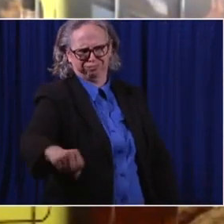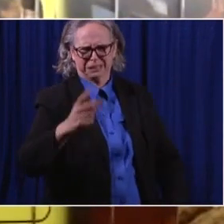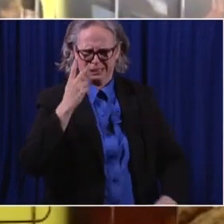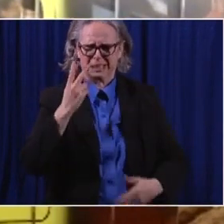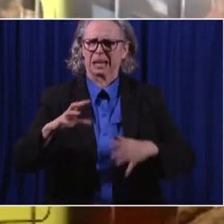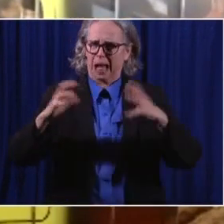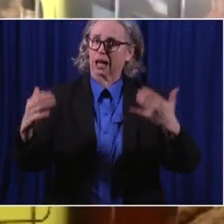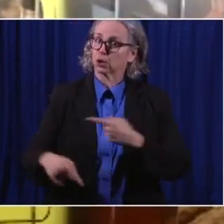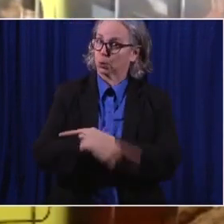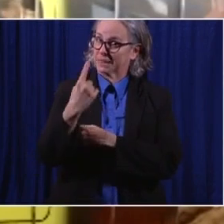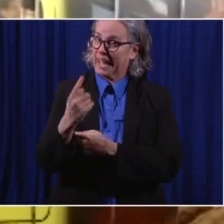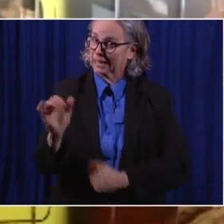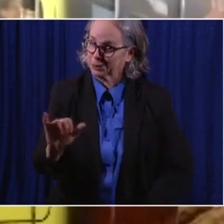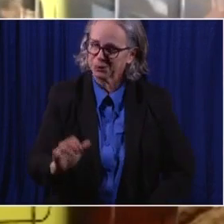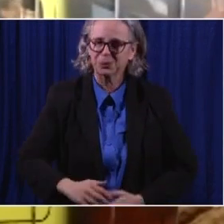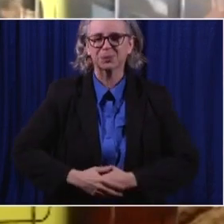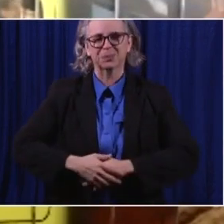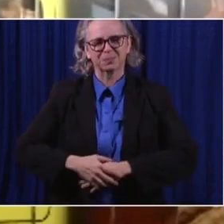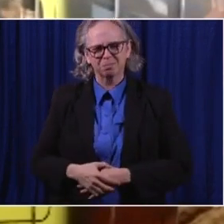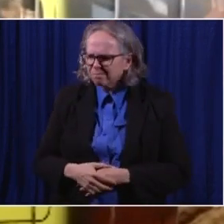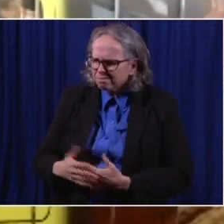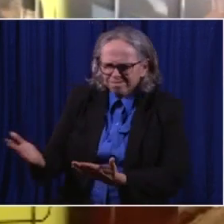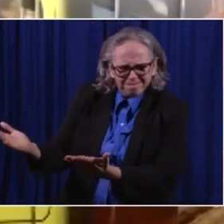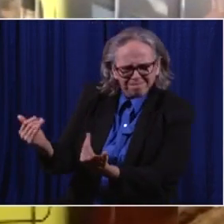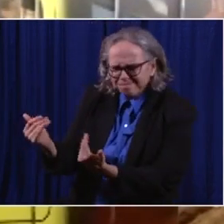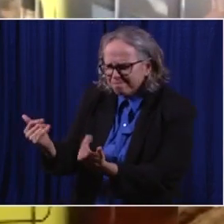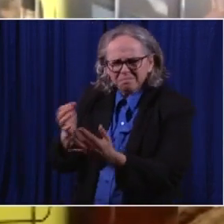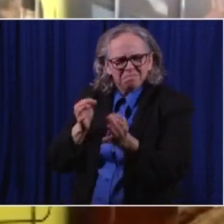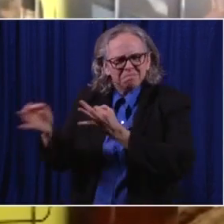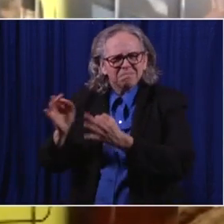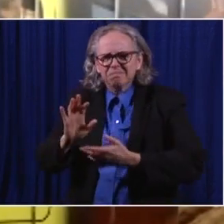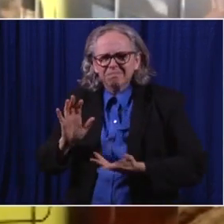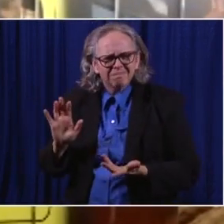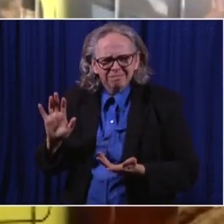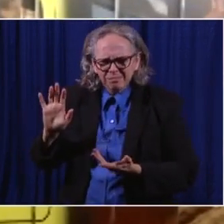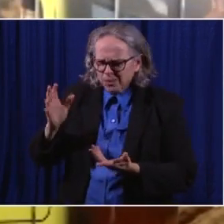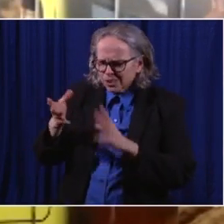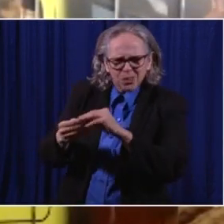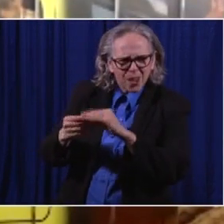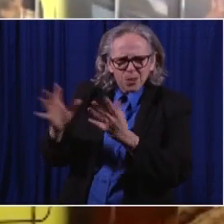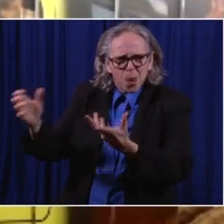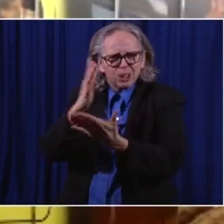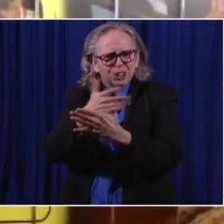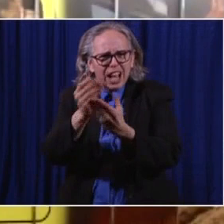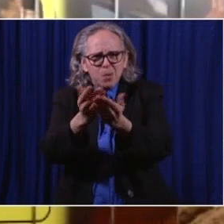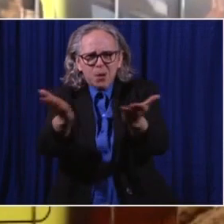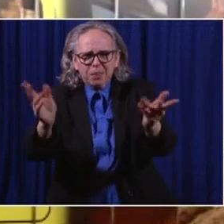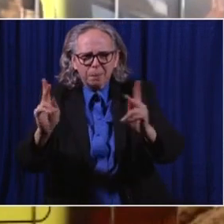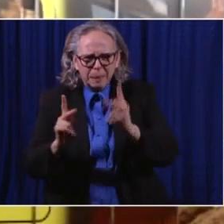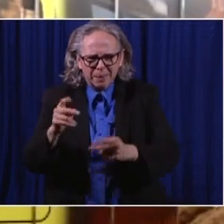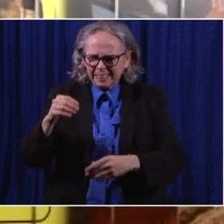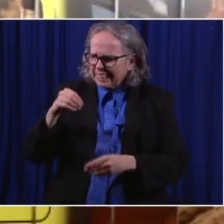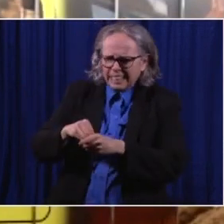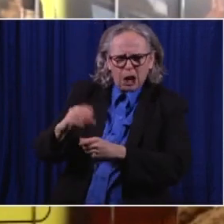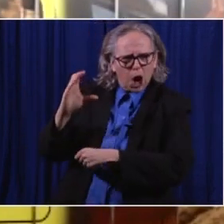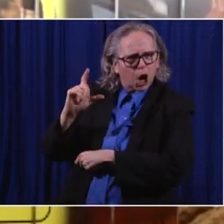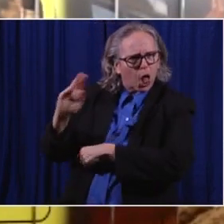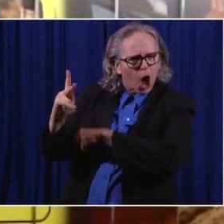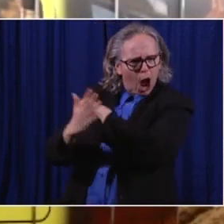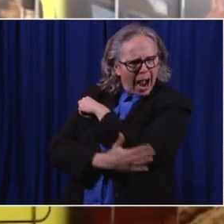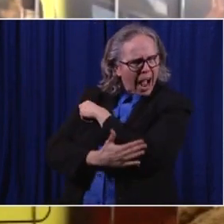Well, tell us a little bit. You don't have anything to say to the people of Clark County and the area, and we just appreciate